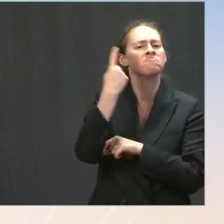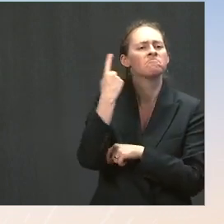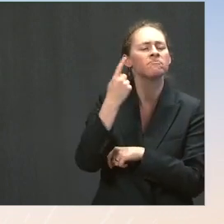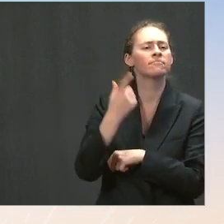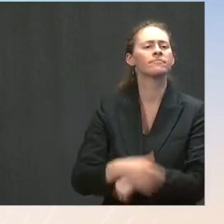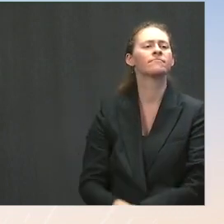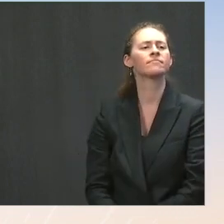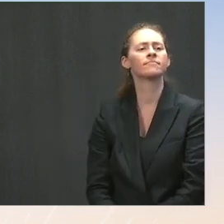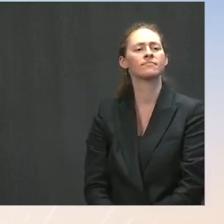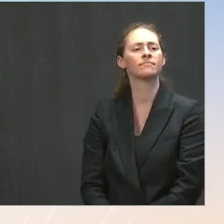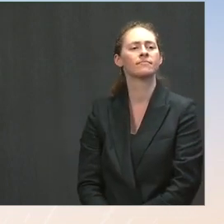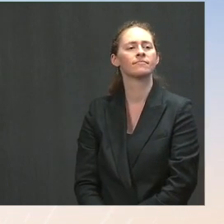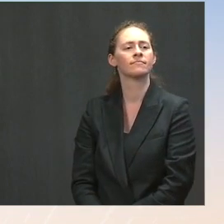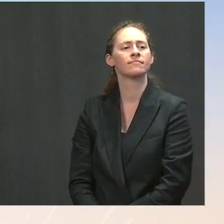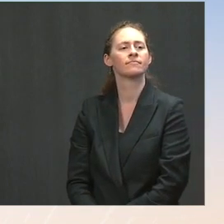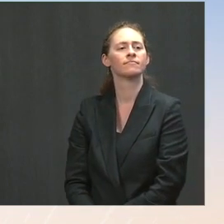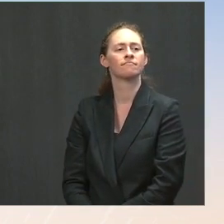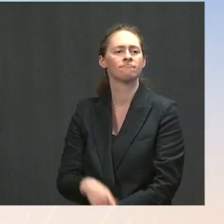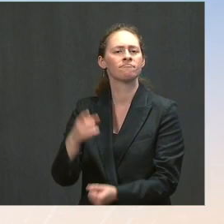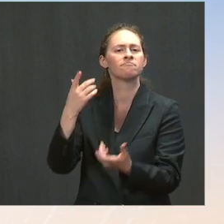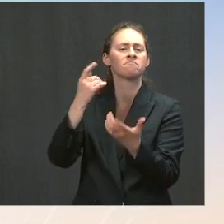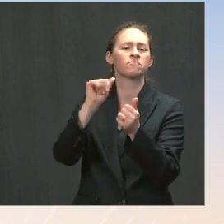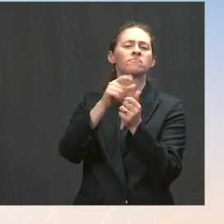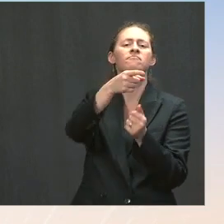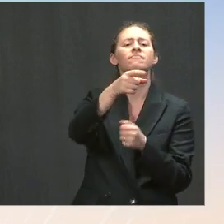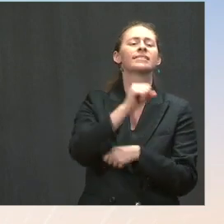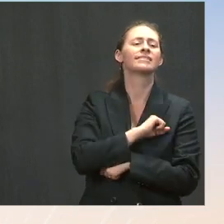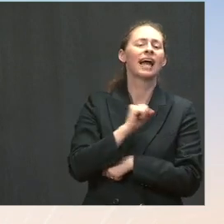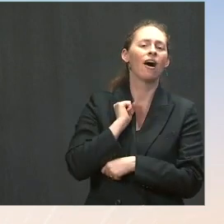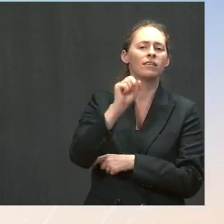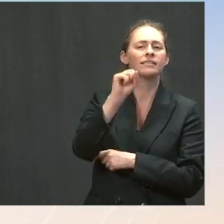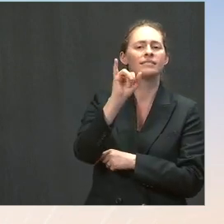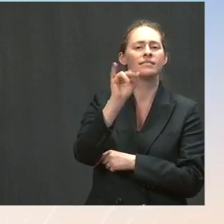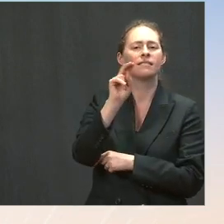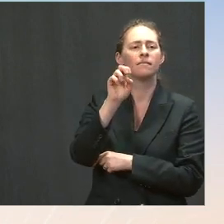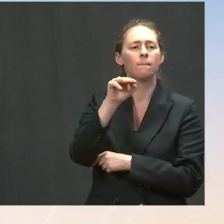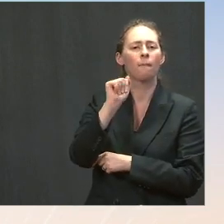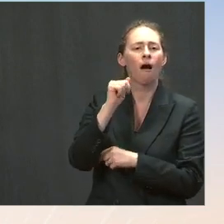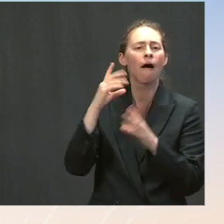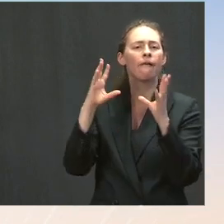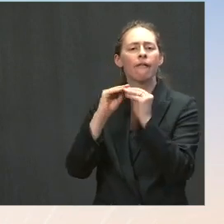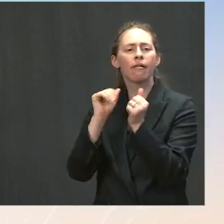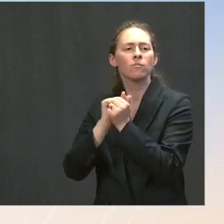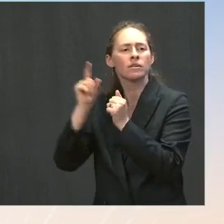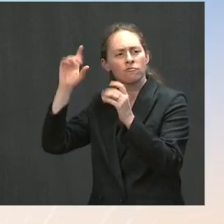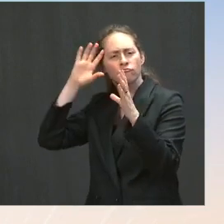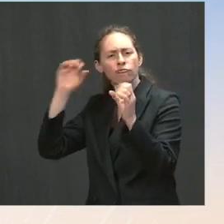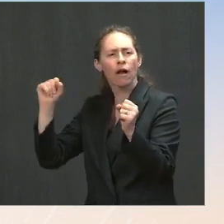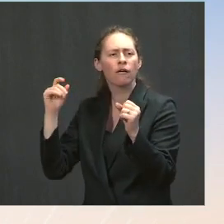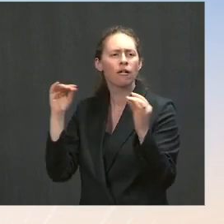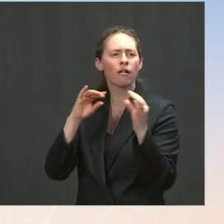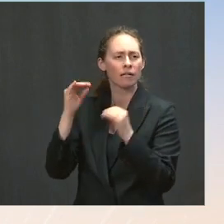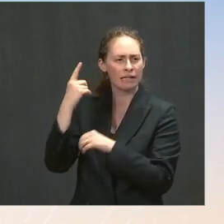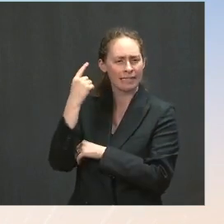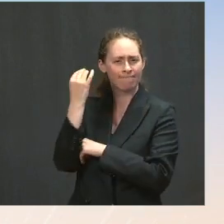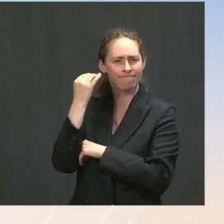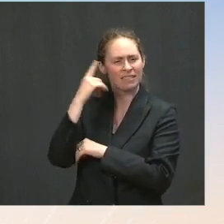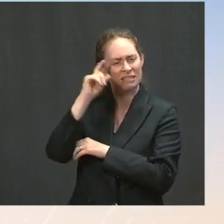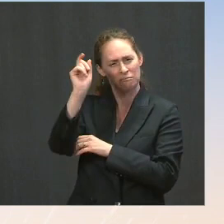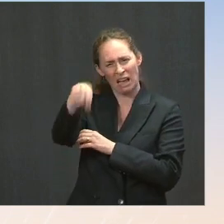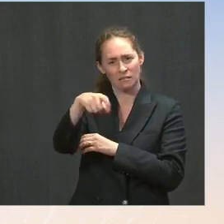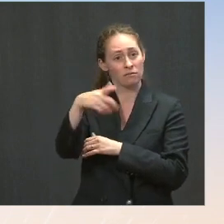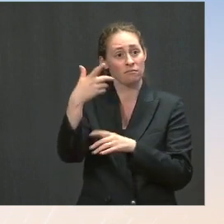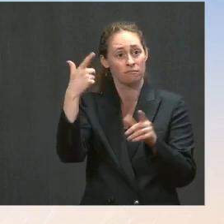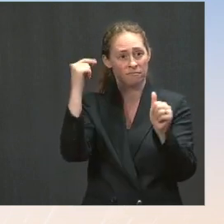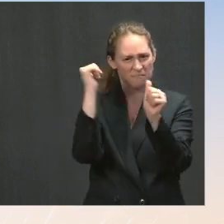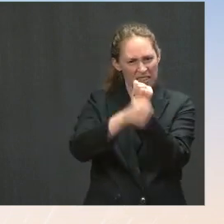the week as a more or less deadline to get a bipartisan deal on this? I'm not going to be setting new deadlines today, but